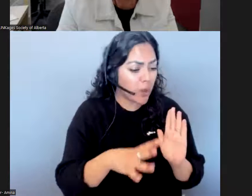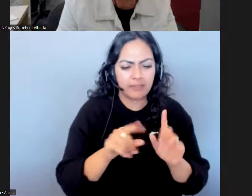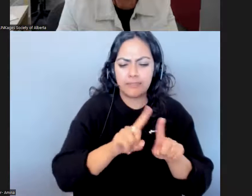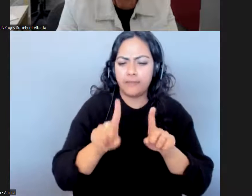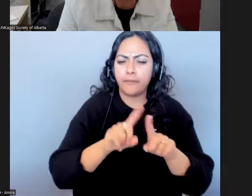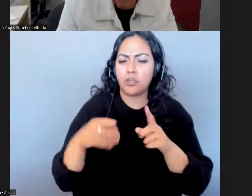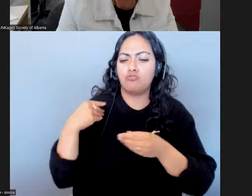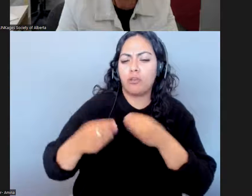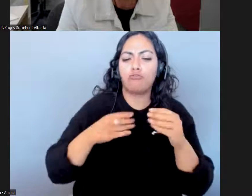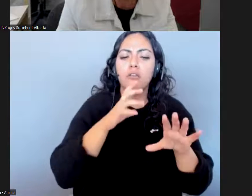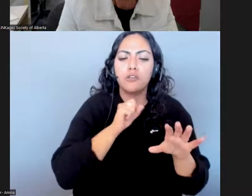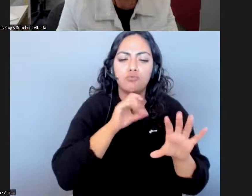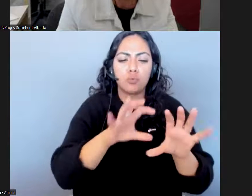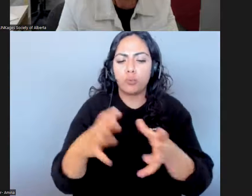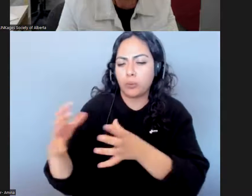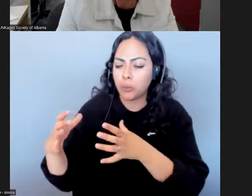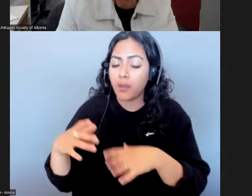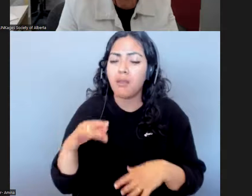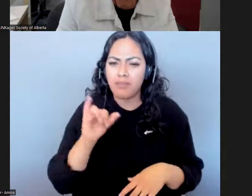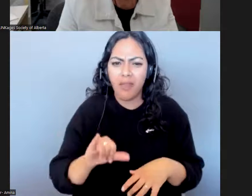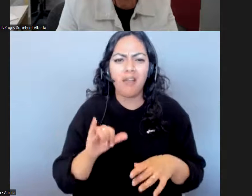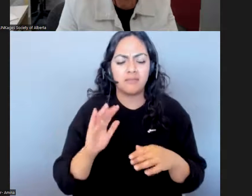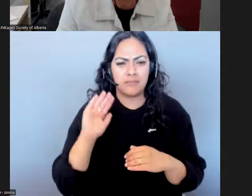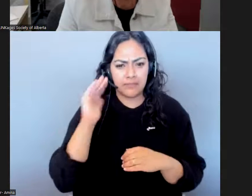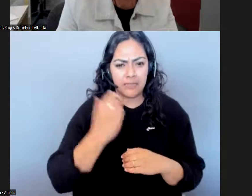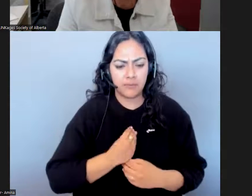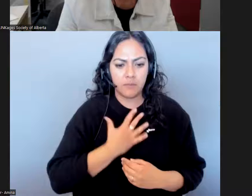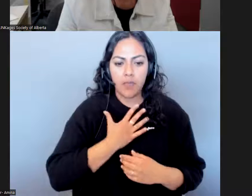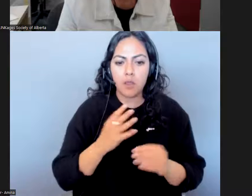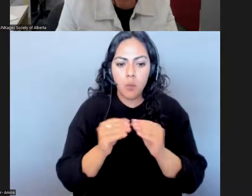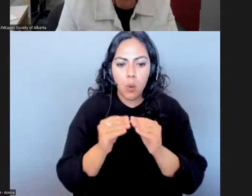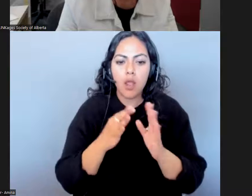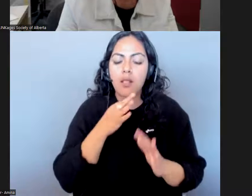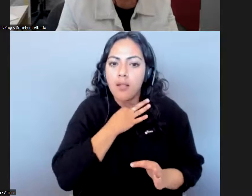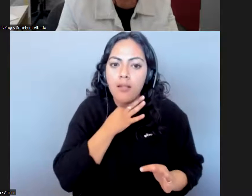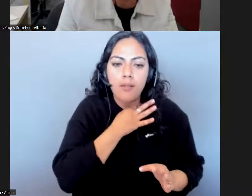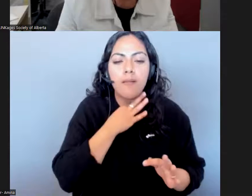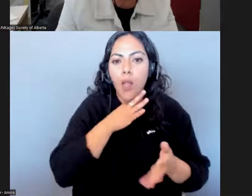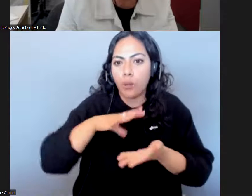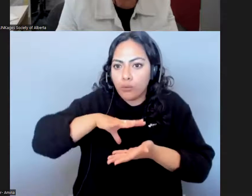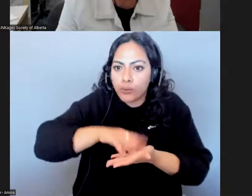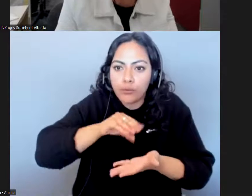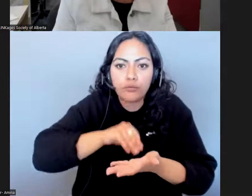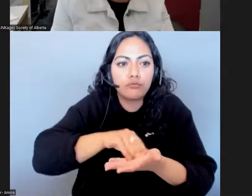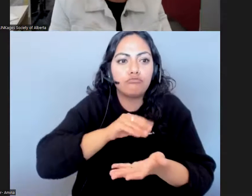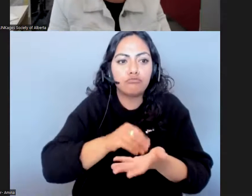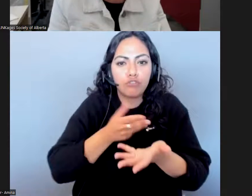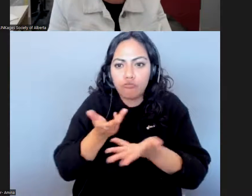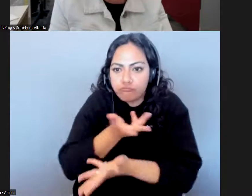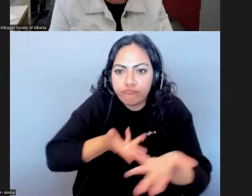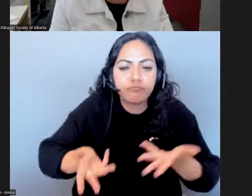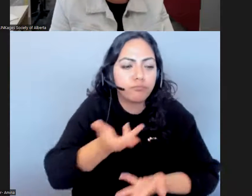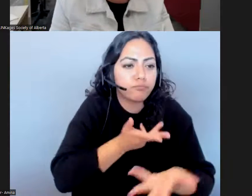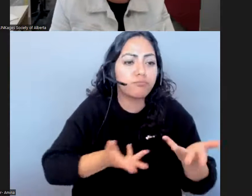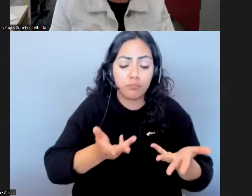also inspired at this level of curiosity and learning as well. So just anecdotally, in